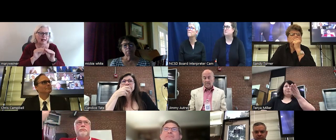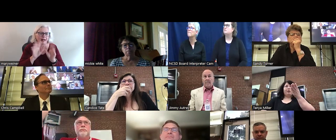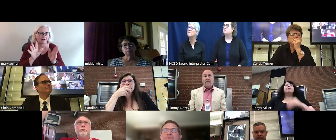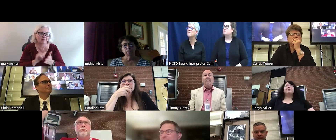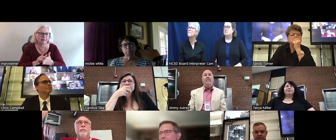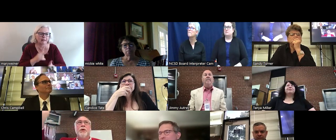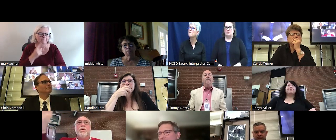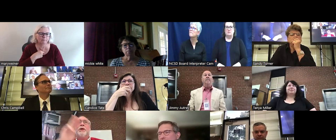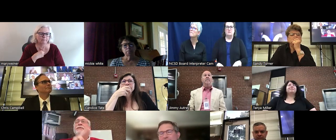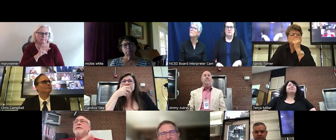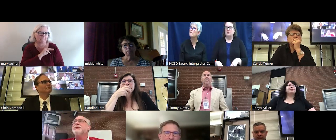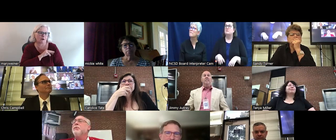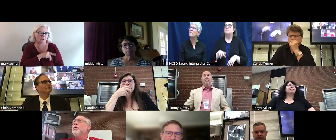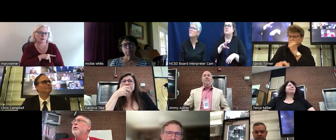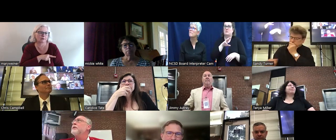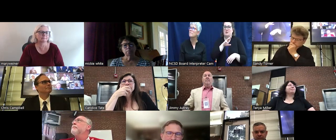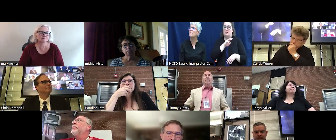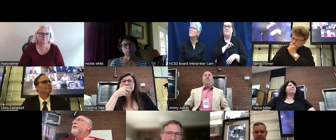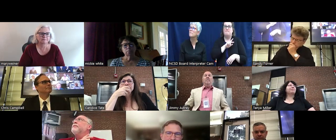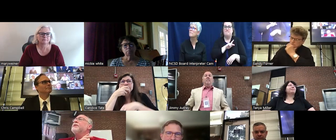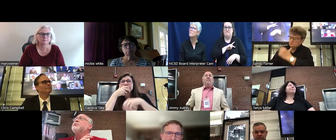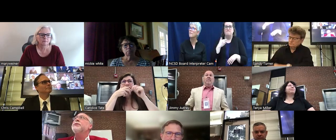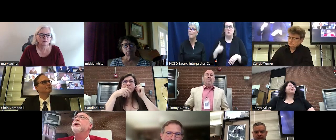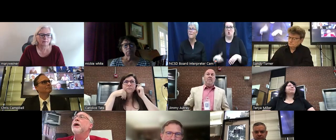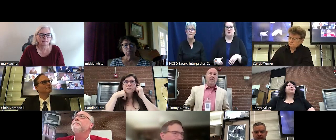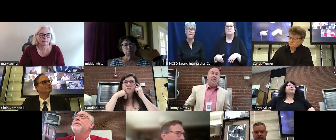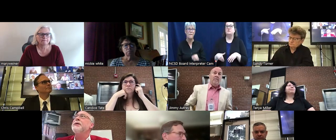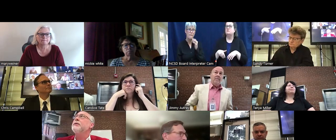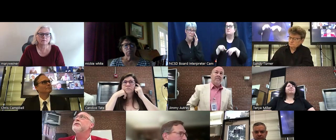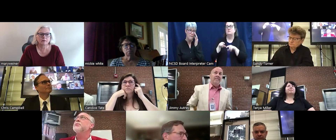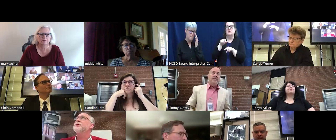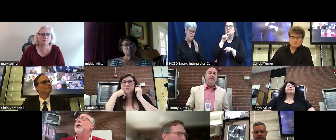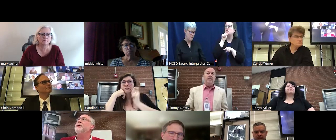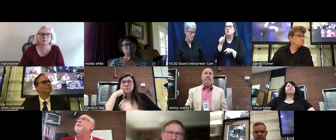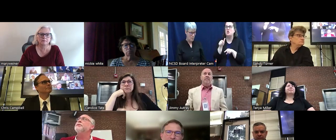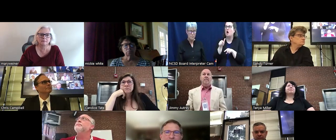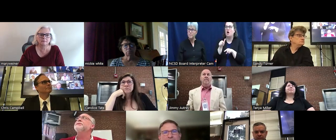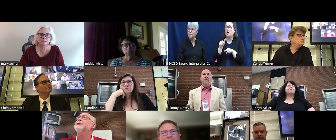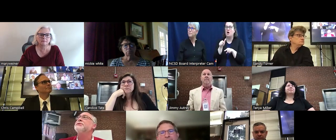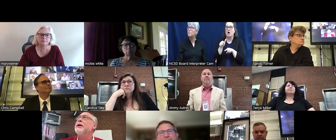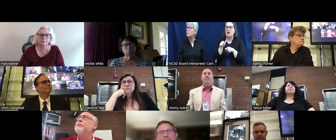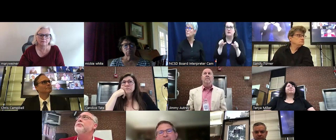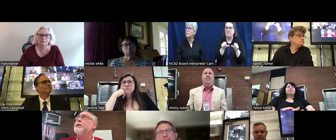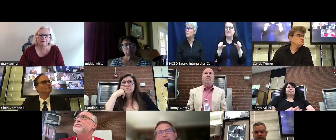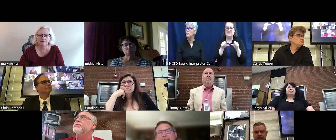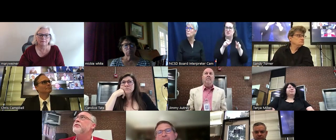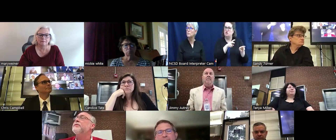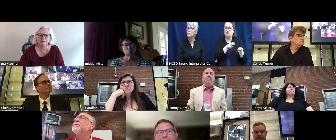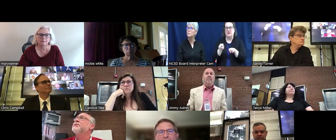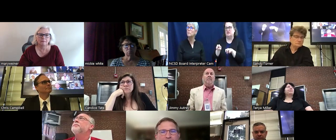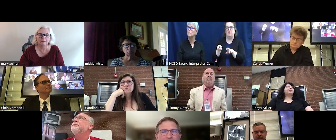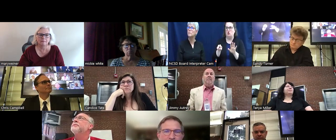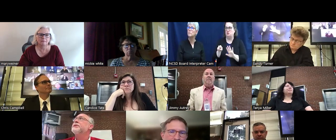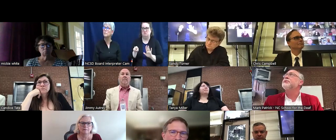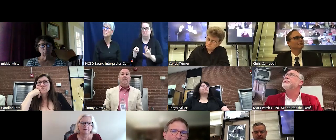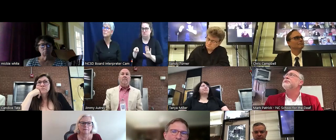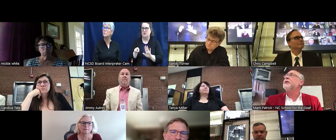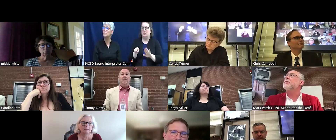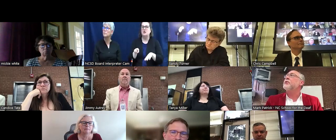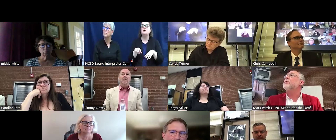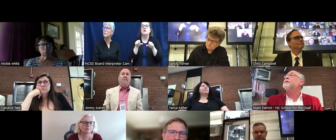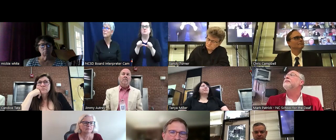And this is Mark. These would not be positions that would transfer. These would be